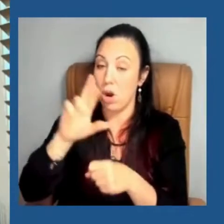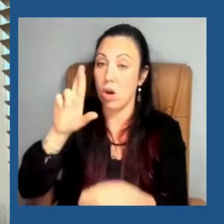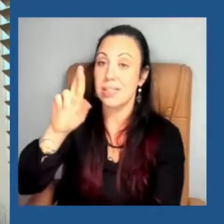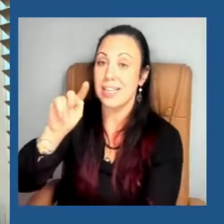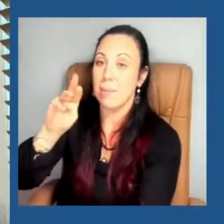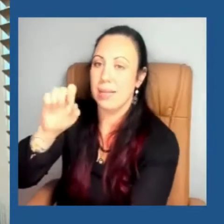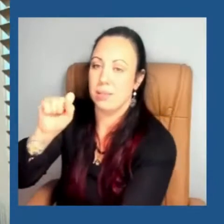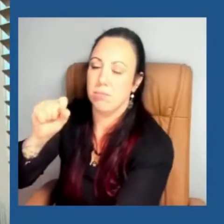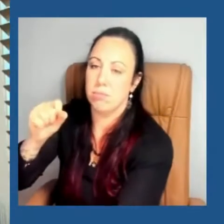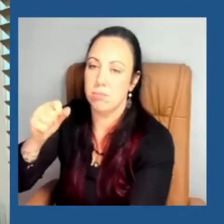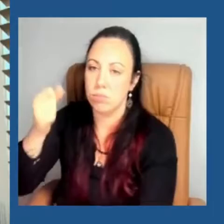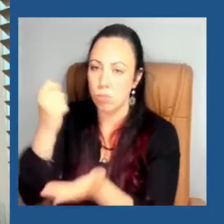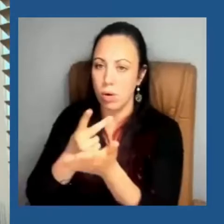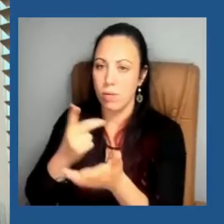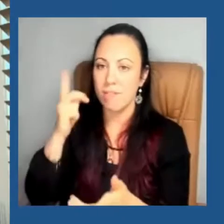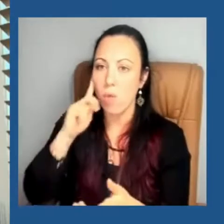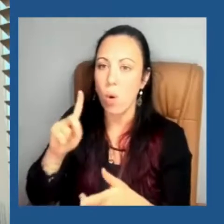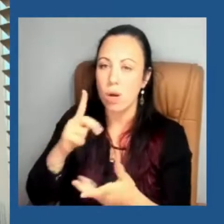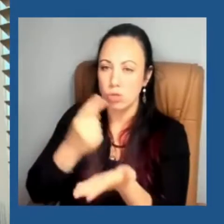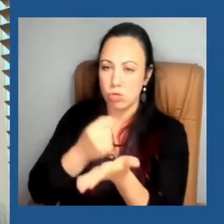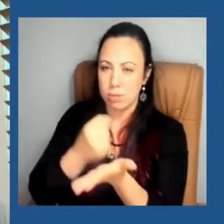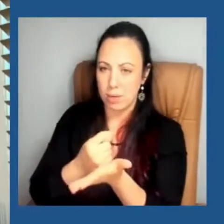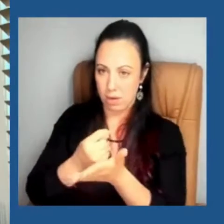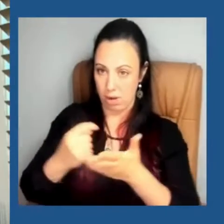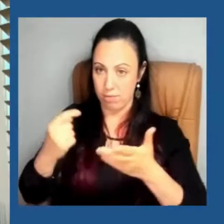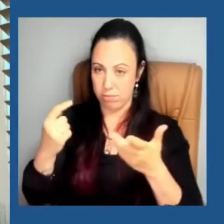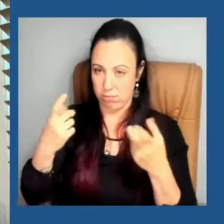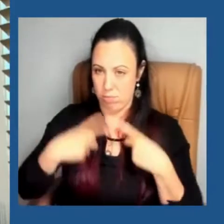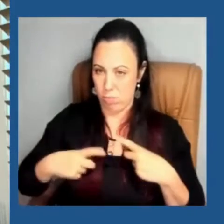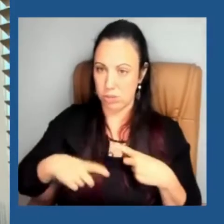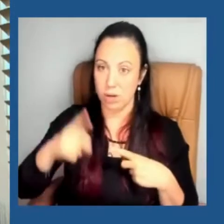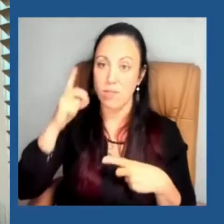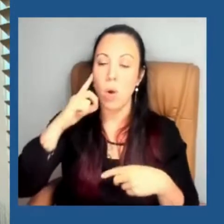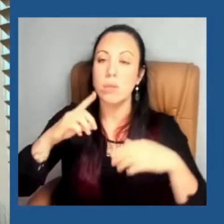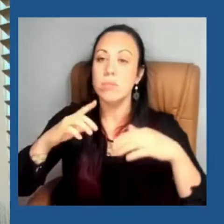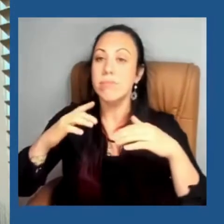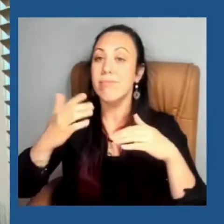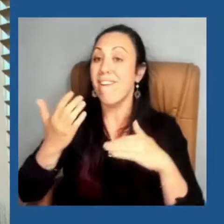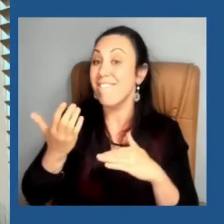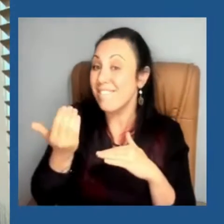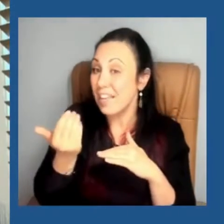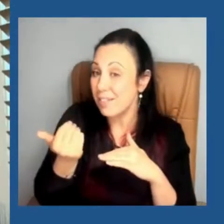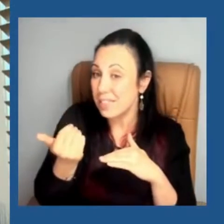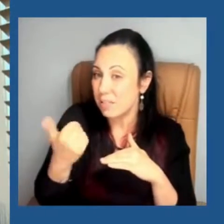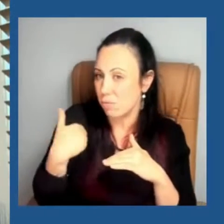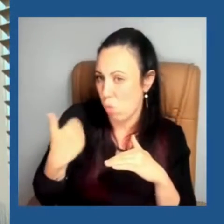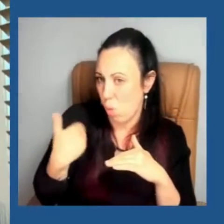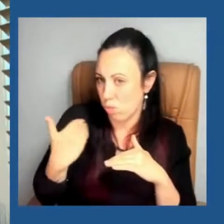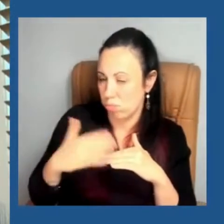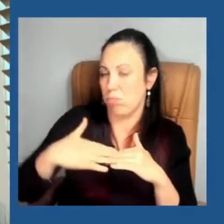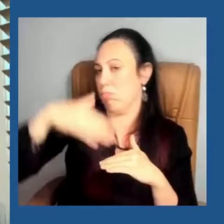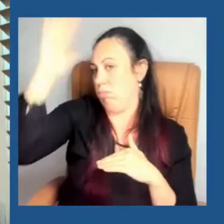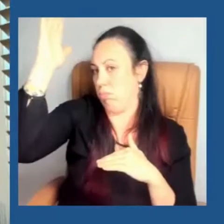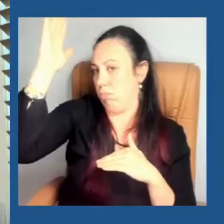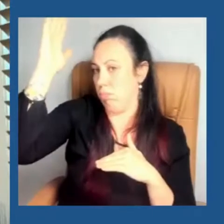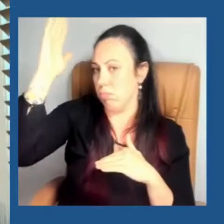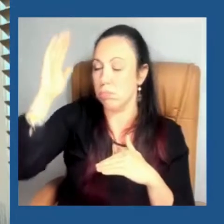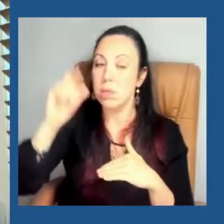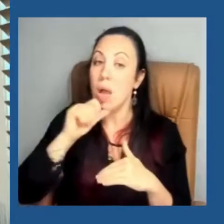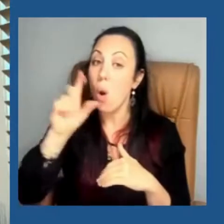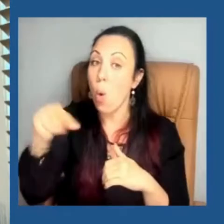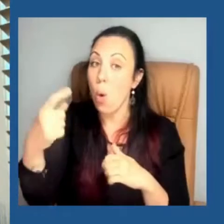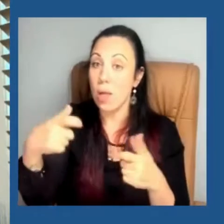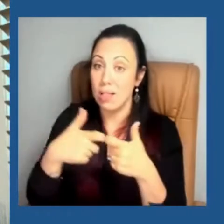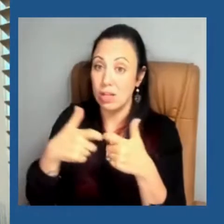the adjunctive treatment of depression in adolescents 15 years old and up. Rather than applying electricity directly